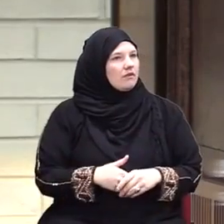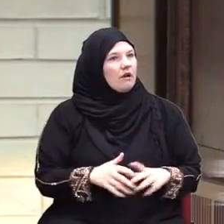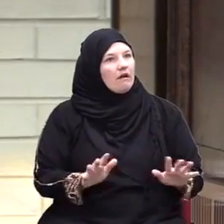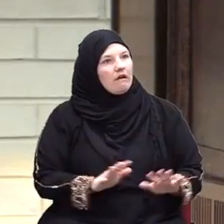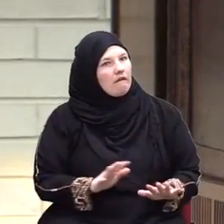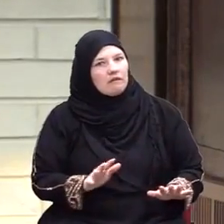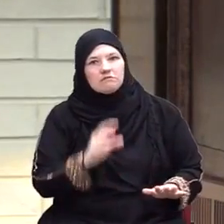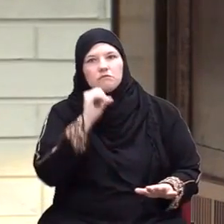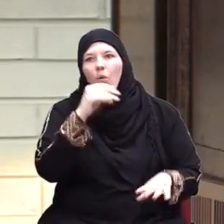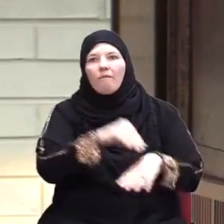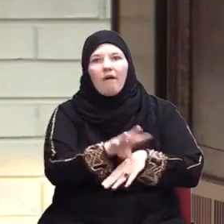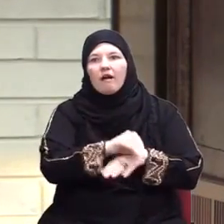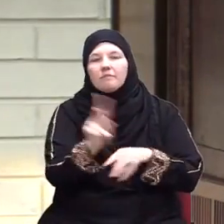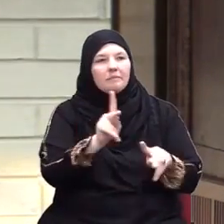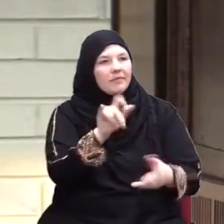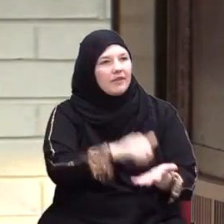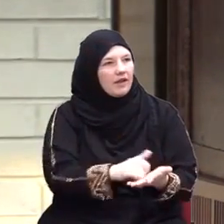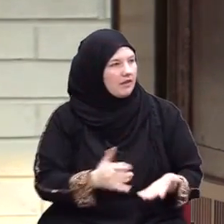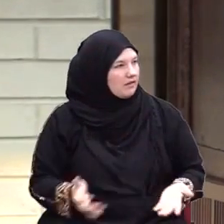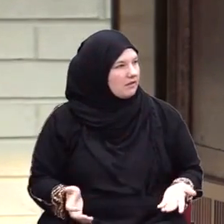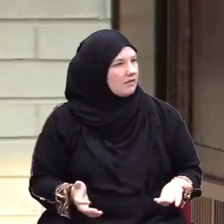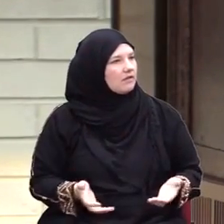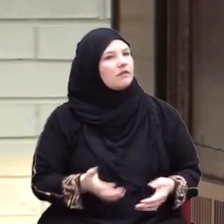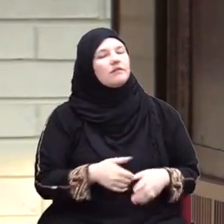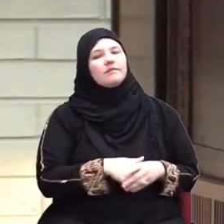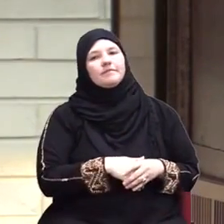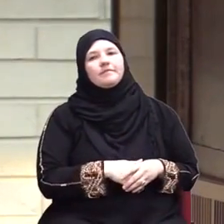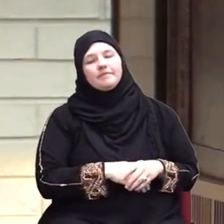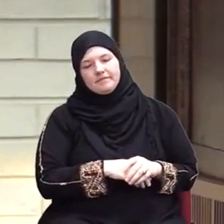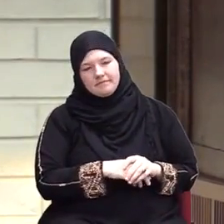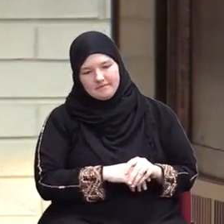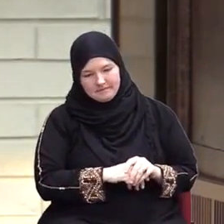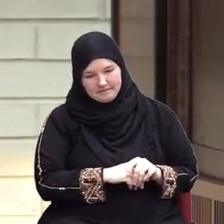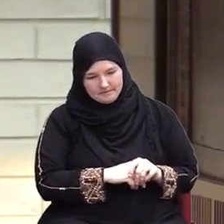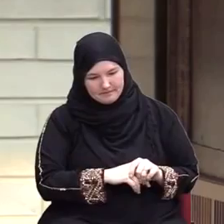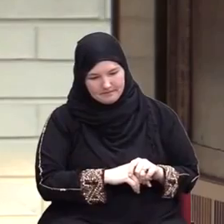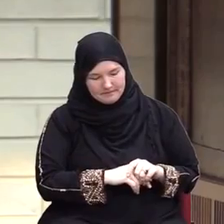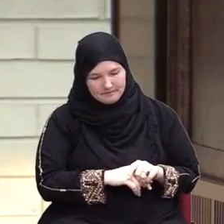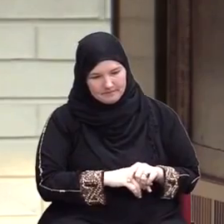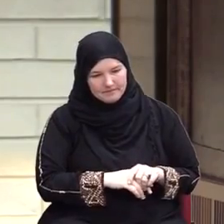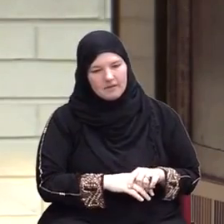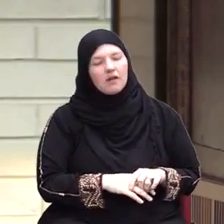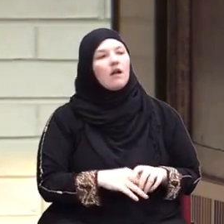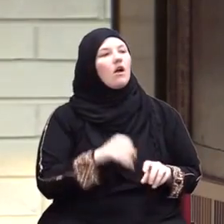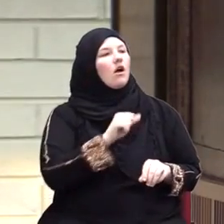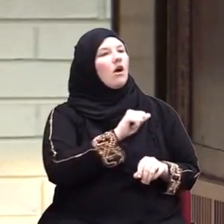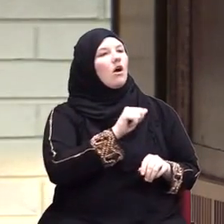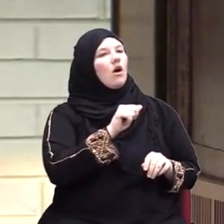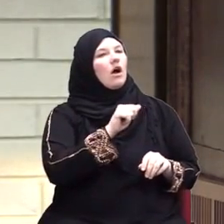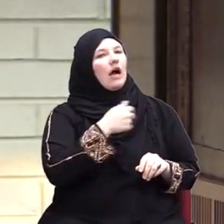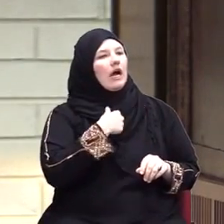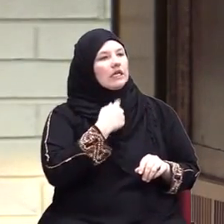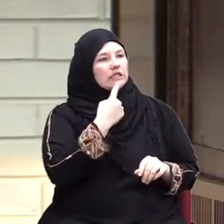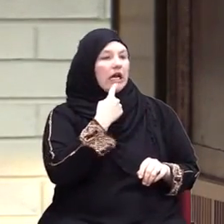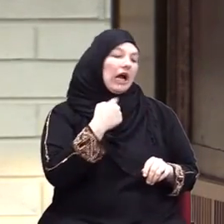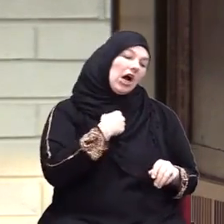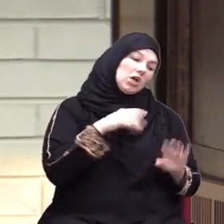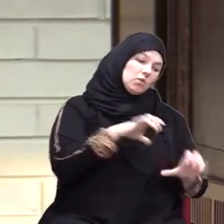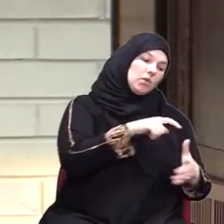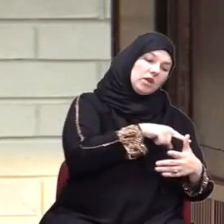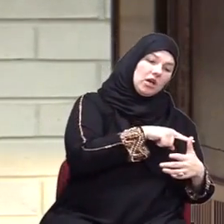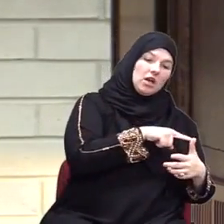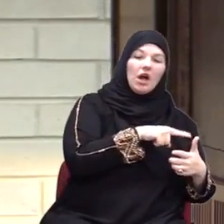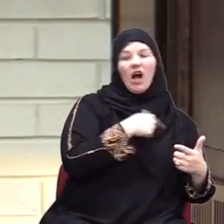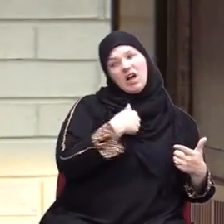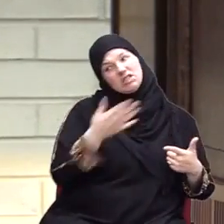use myself as the best example. With all my sins and awful transgression, I say, I